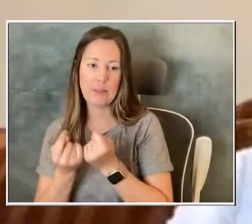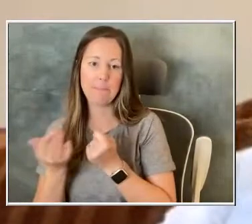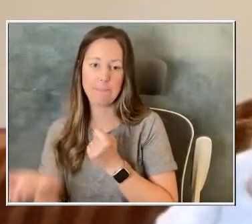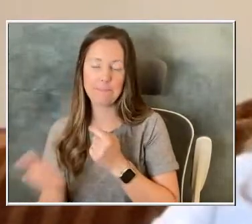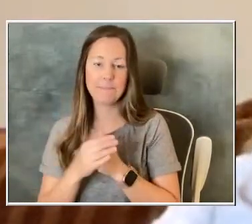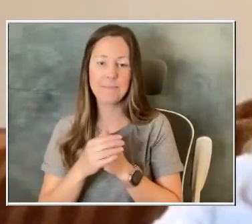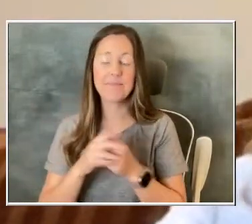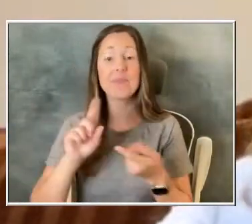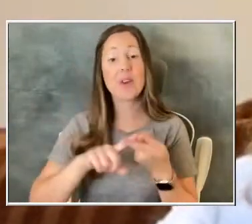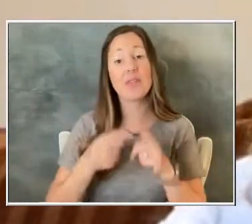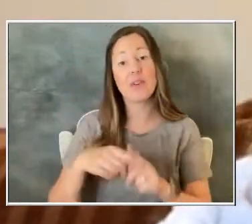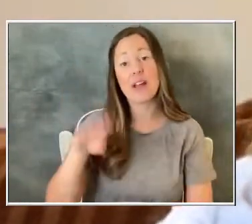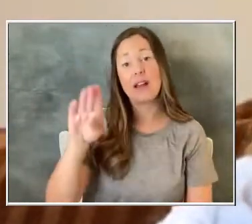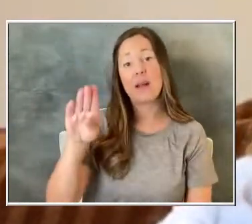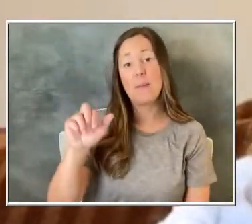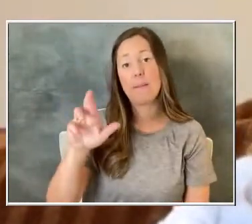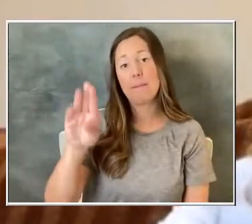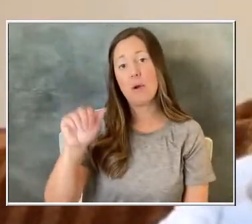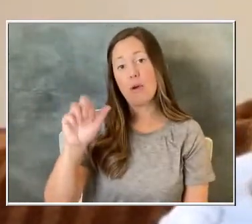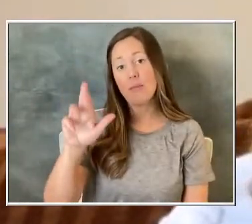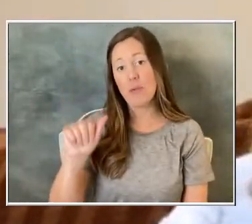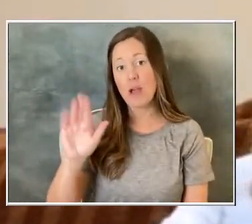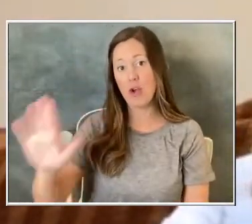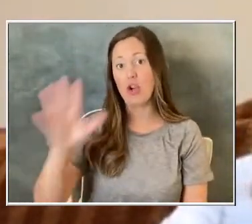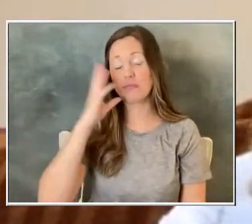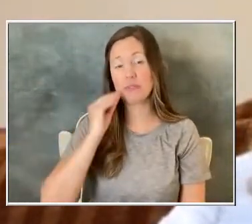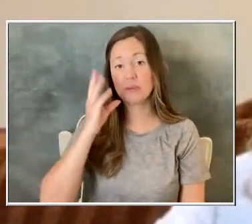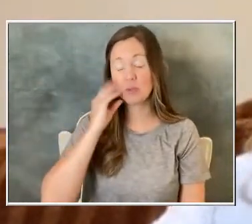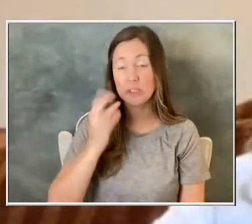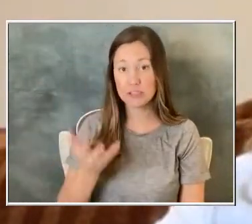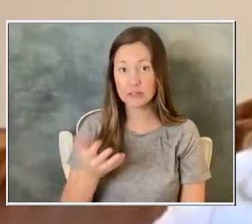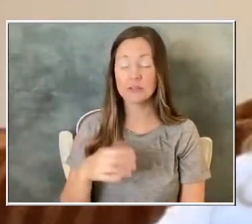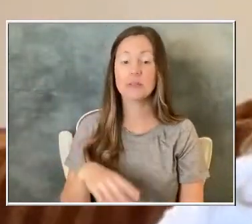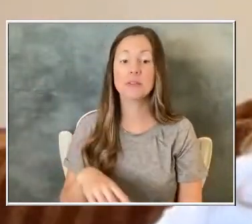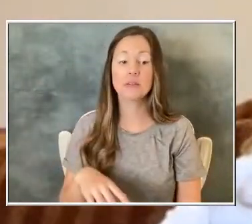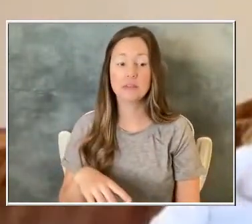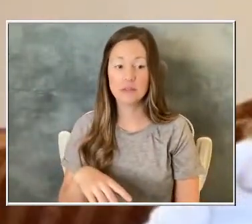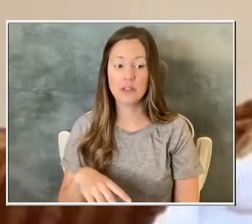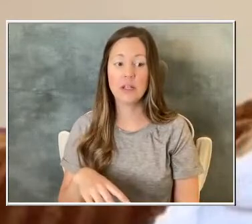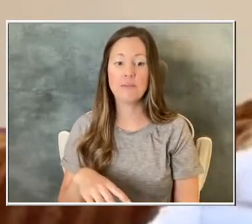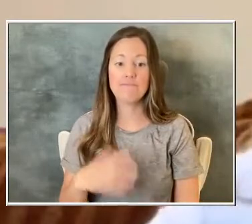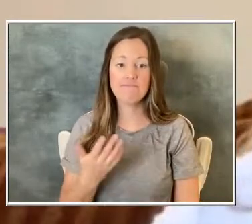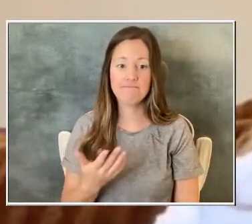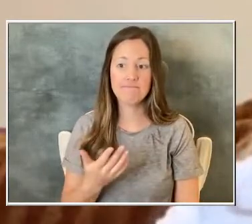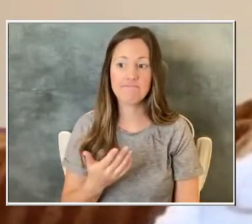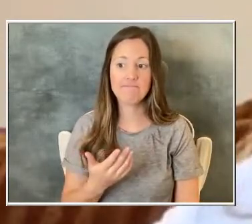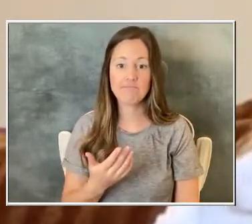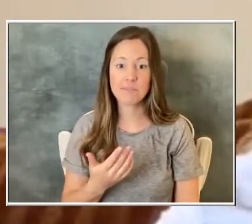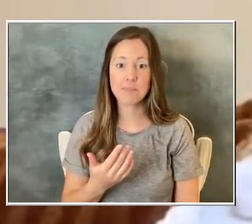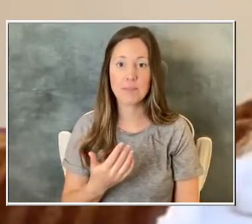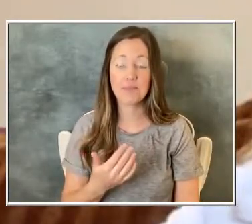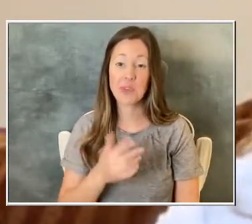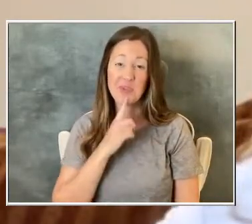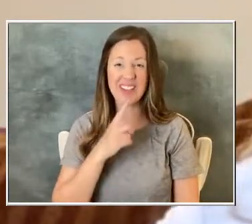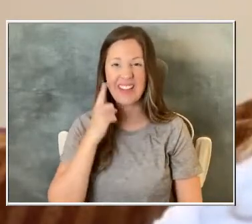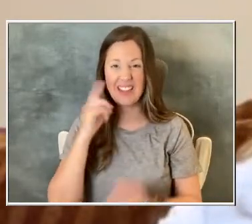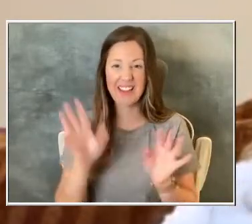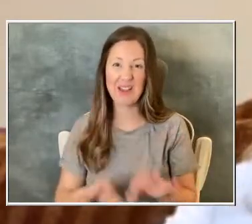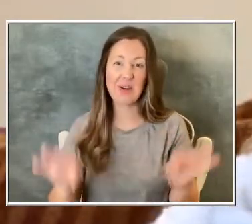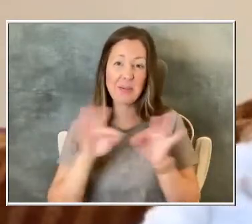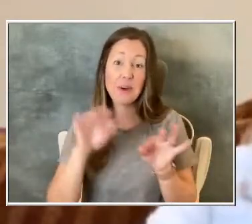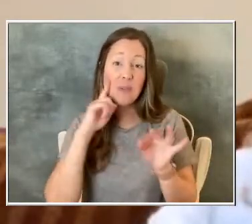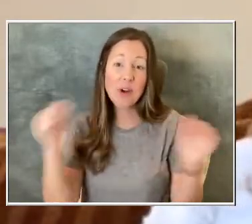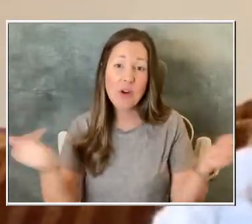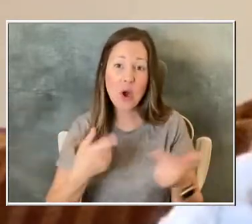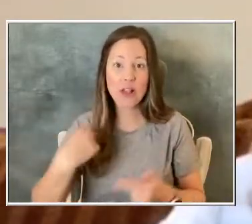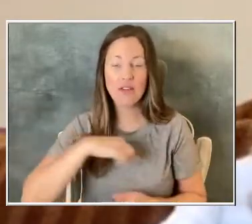Barbara went through her ordeal, it was, I think, important for all of us